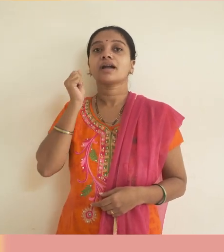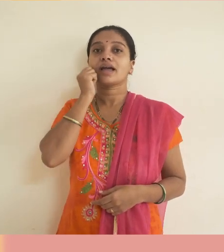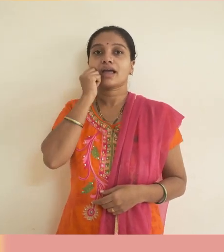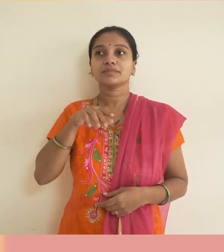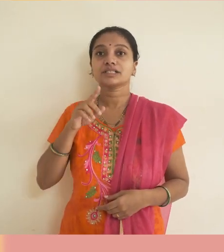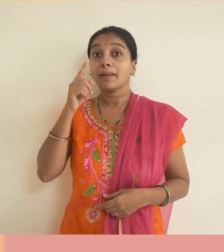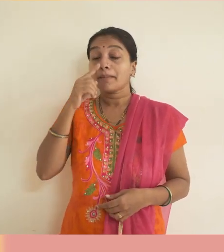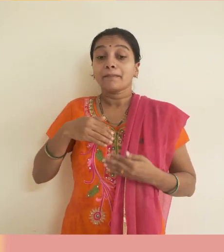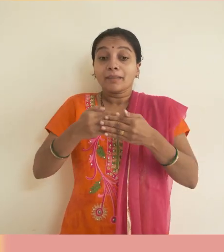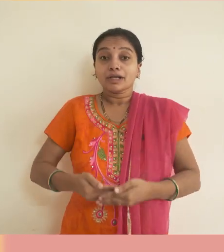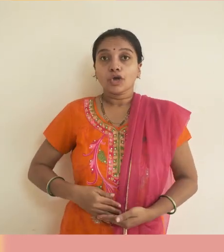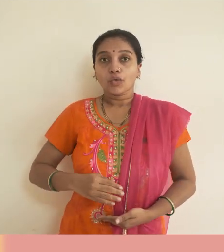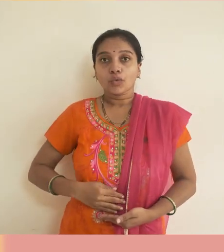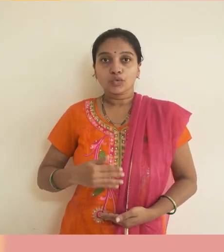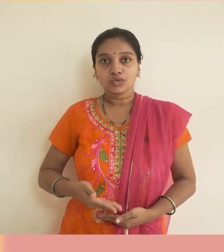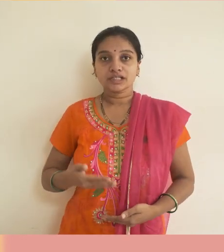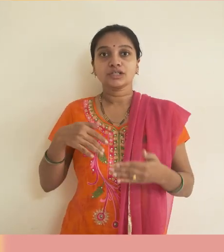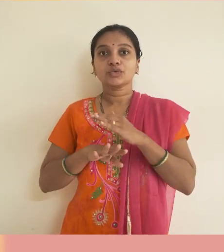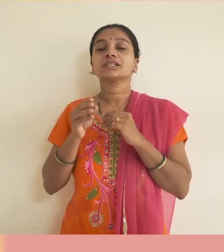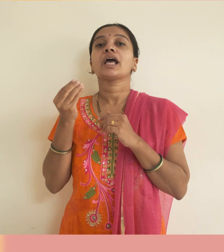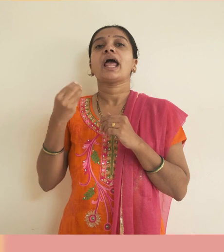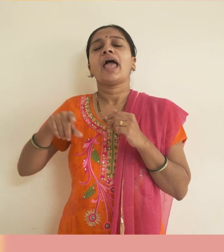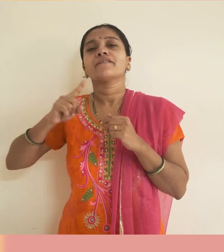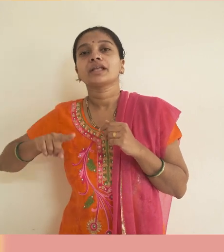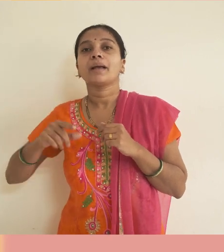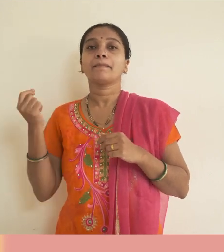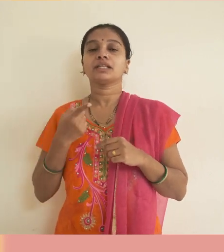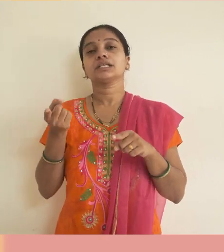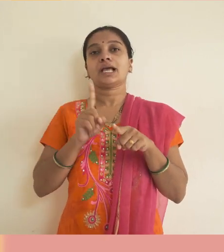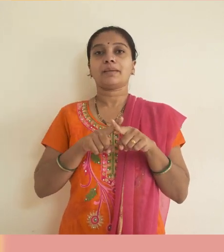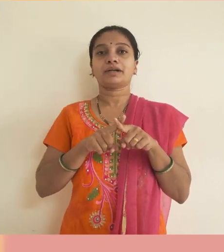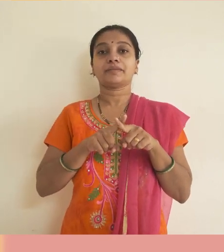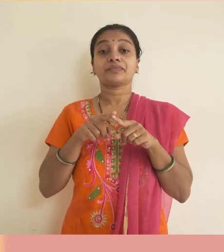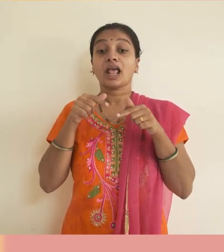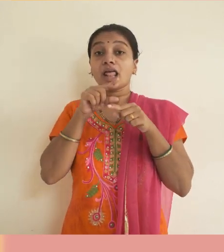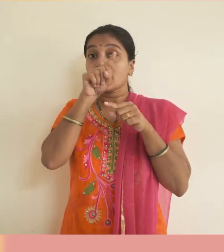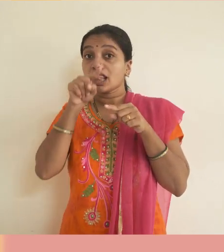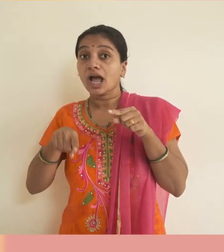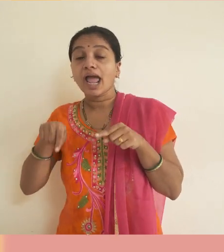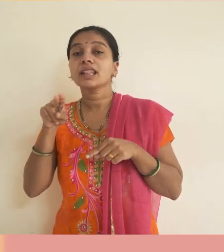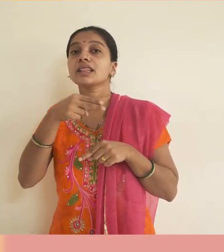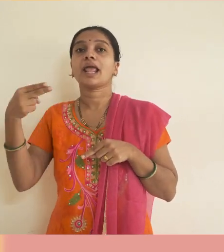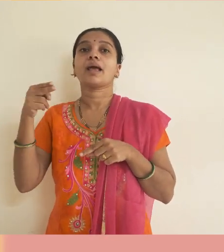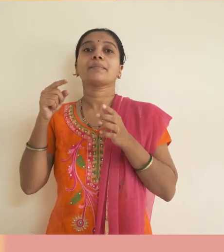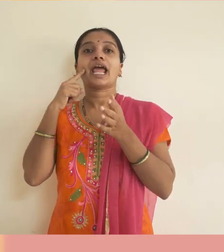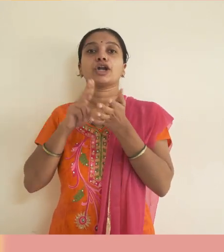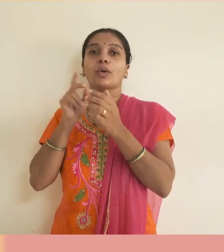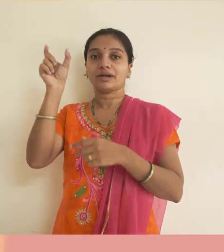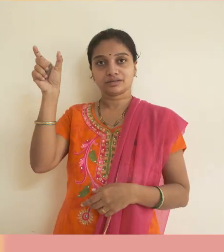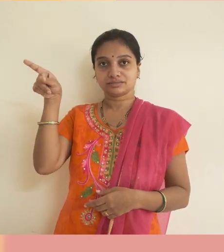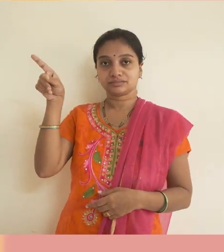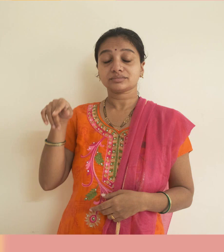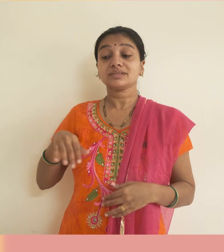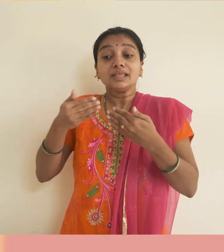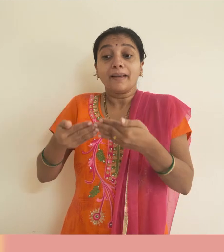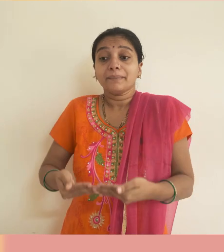glands that act as a cushion for the baby and provides nutrition to it. This lining is called the